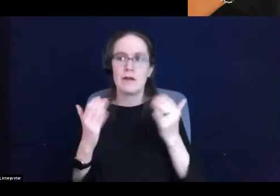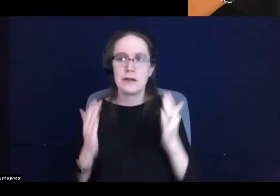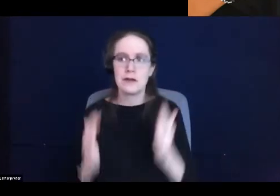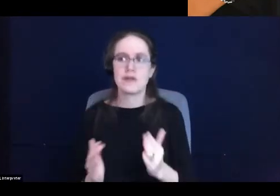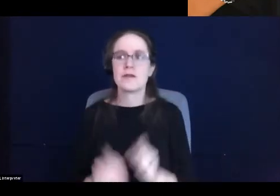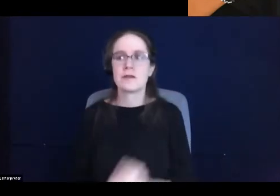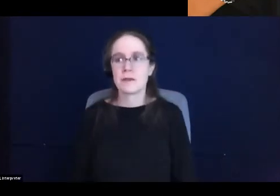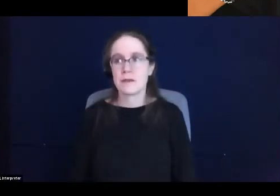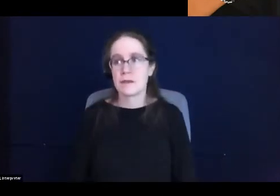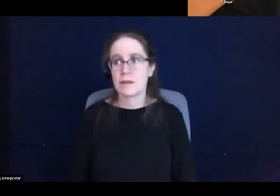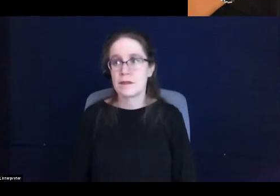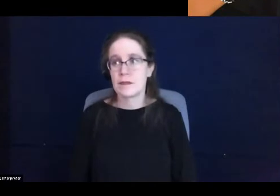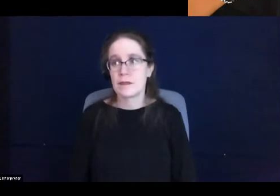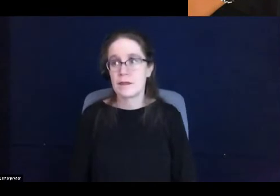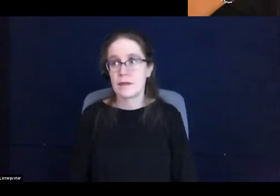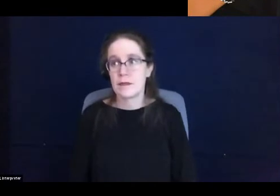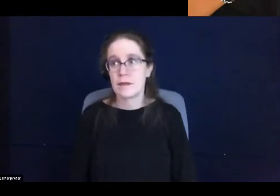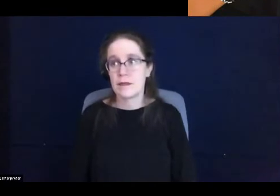Let's see.